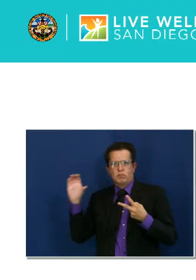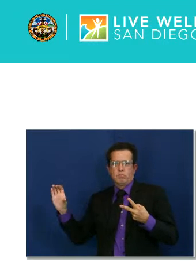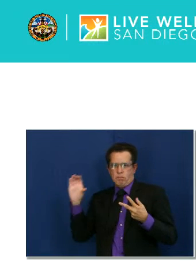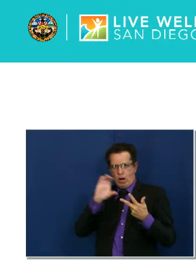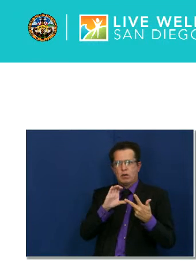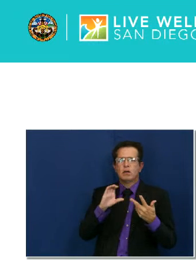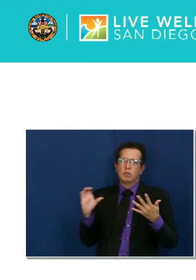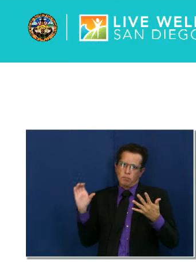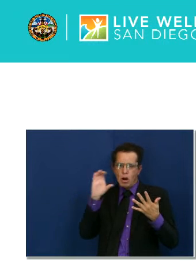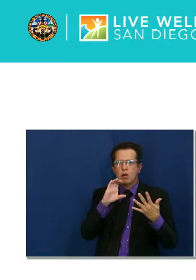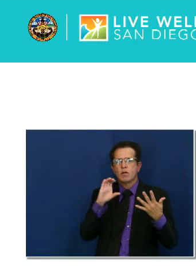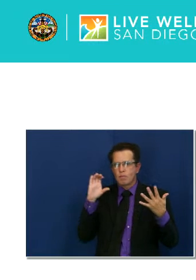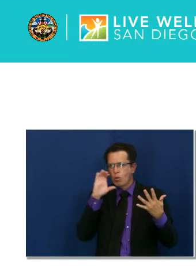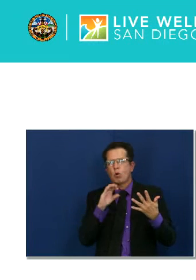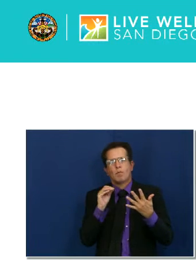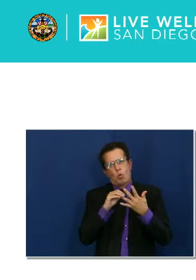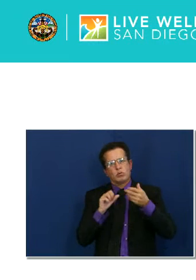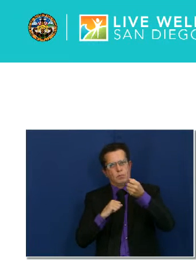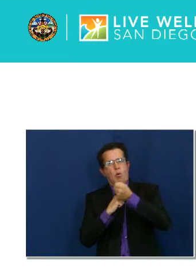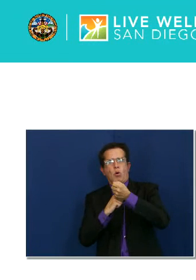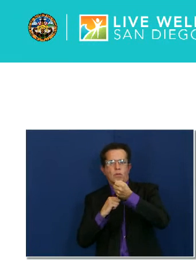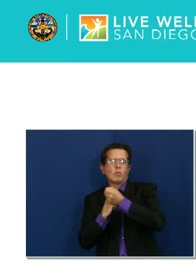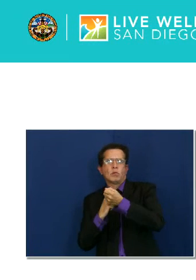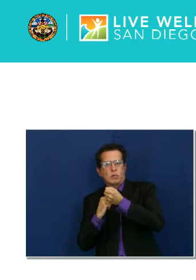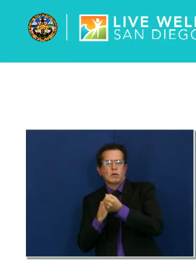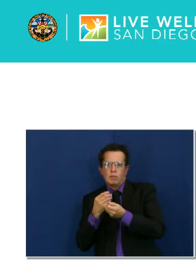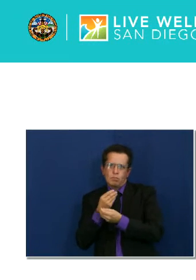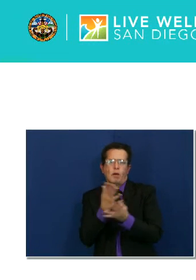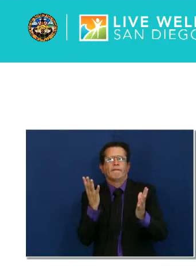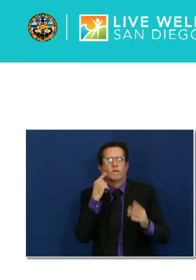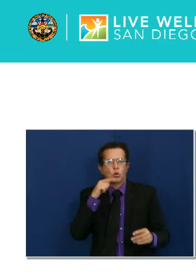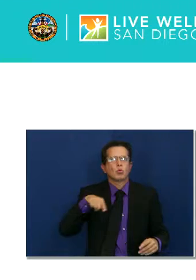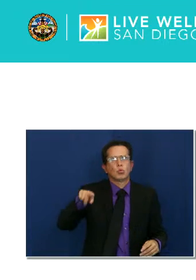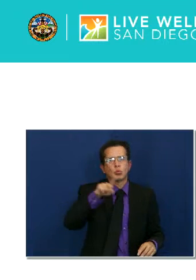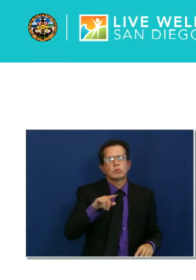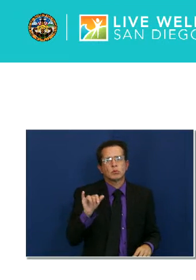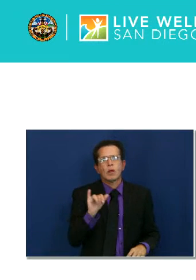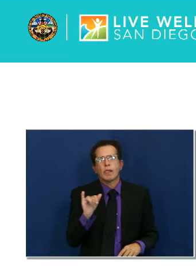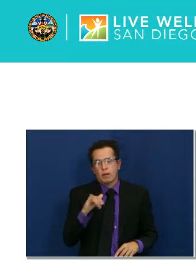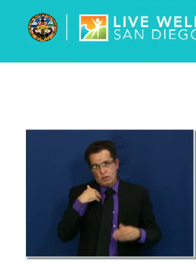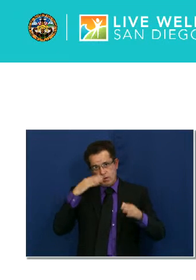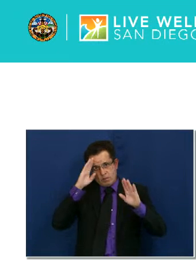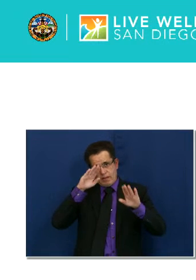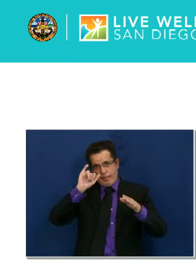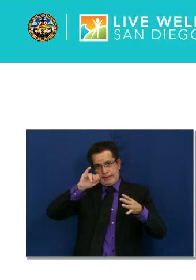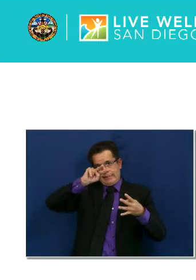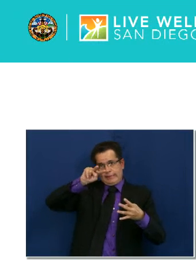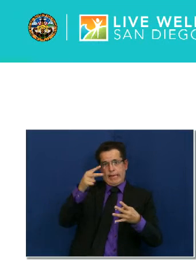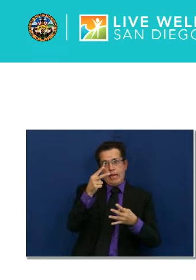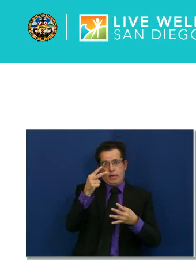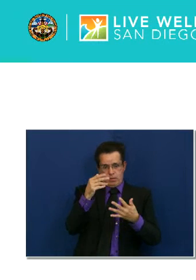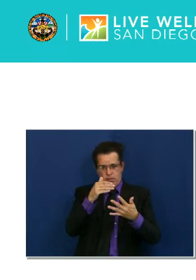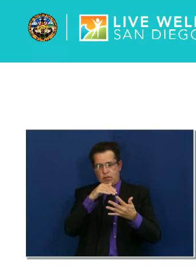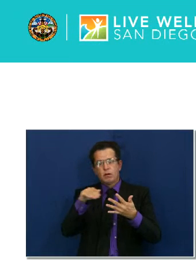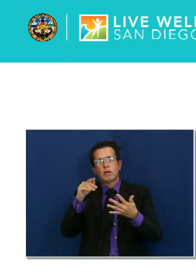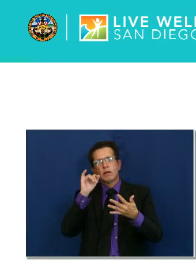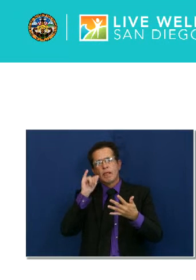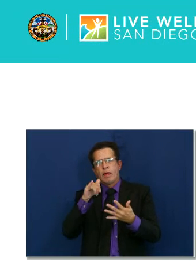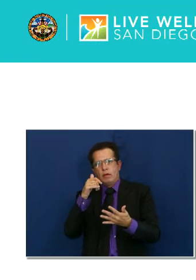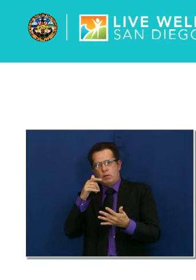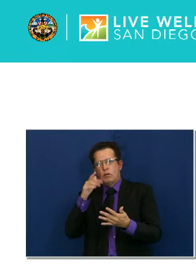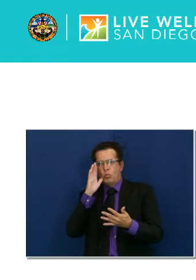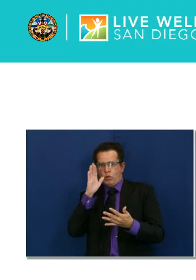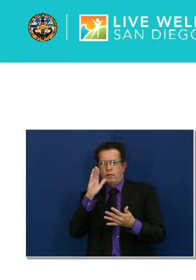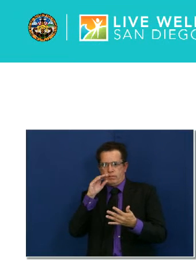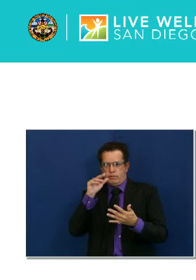those supplies as well. And we anticipate that the second round of vaccines is likely to